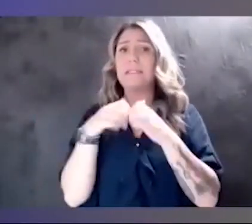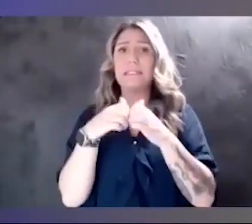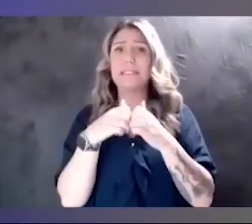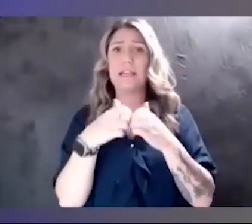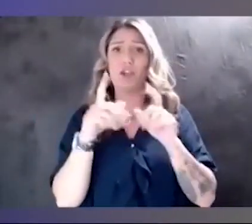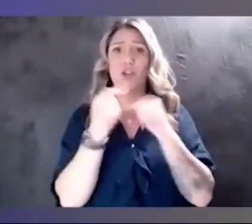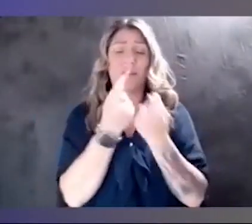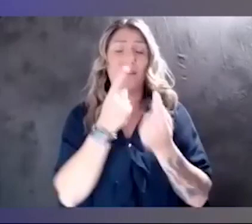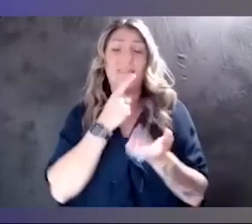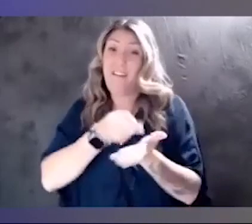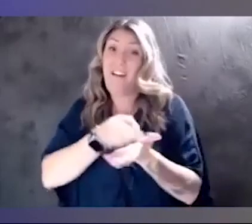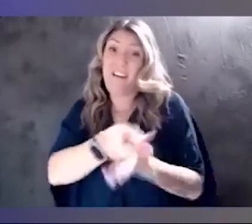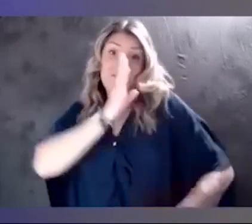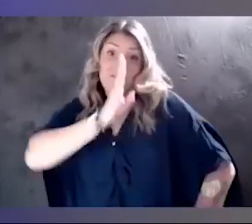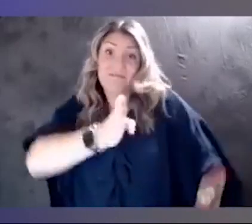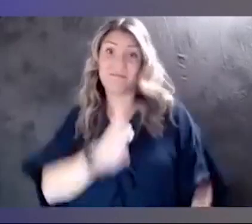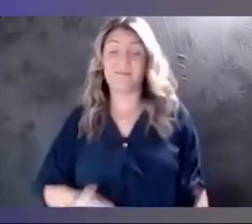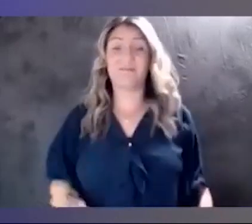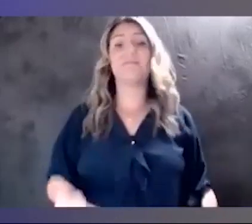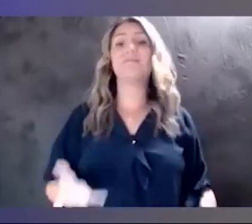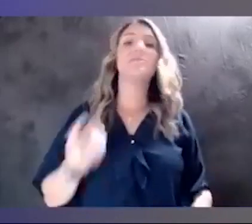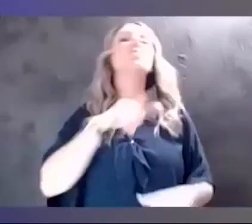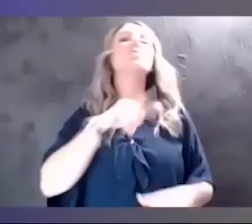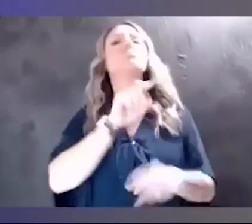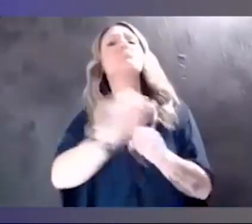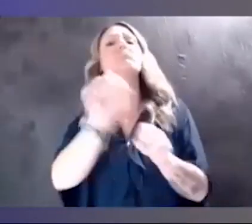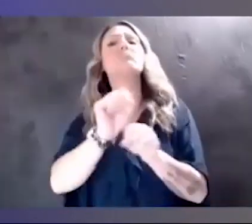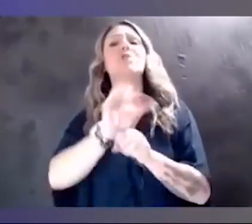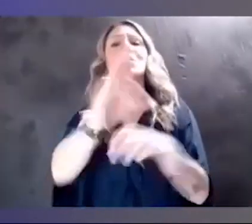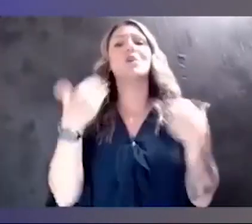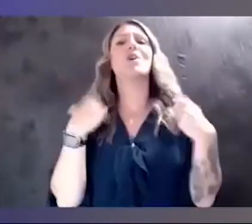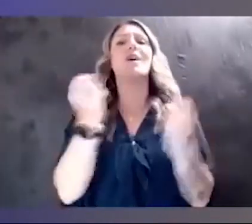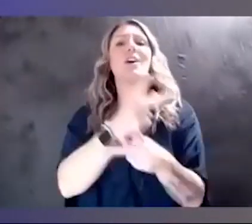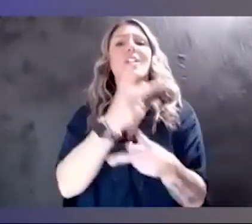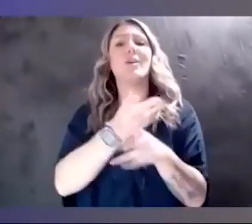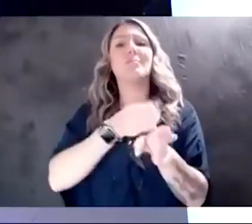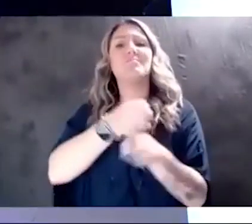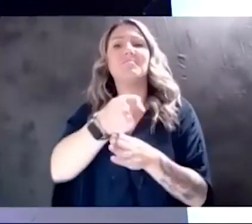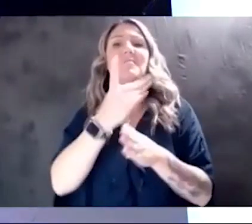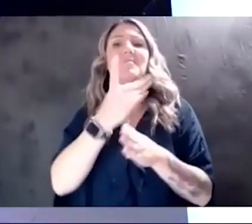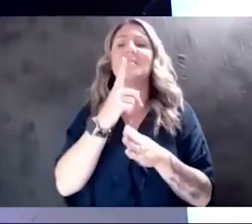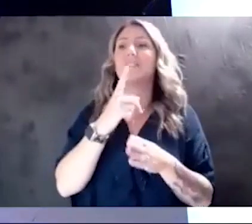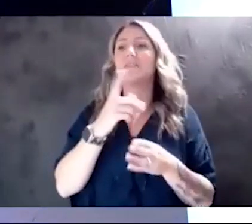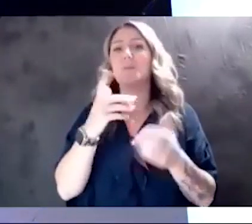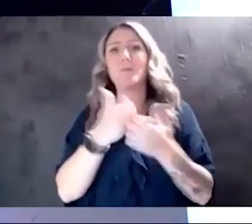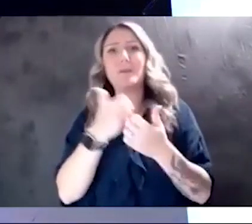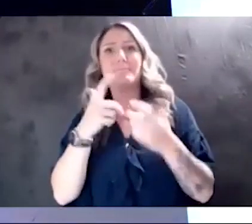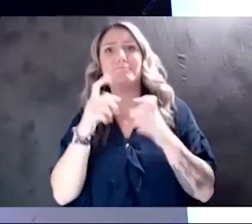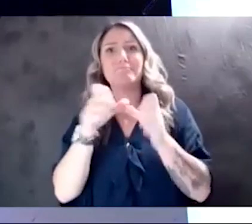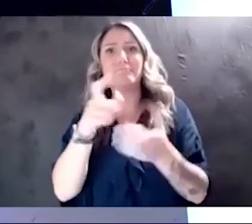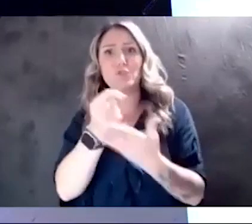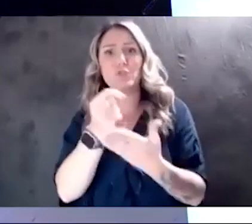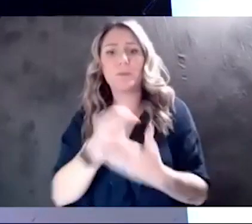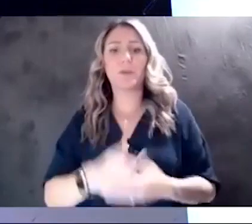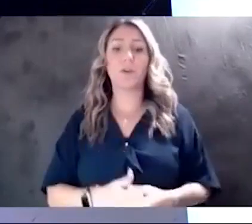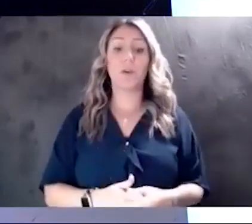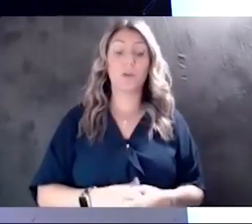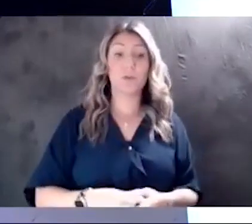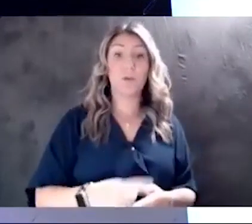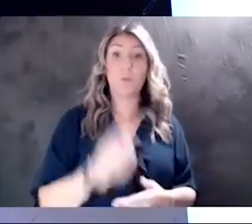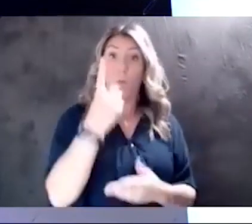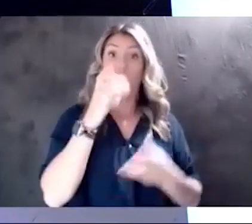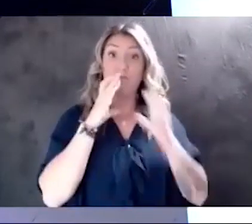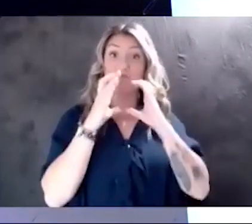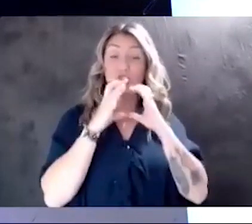honesty, really, and then working through with your healthcare professionals on the appropriate testing and treatment. All right, so what are the conversations right now as we're kind of 4 to